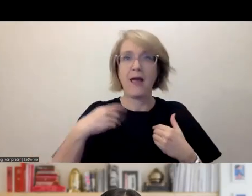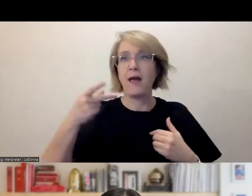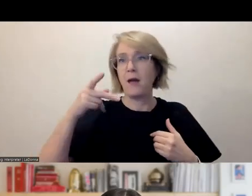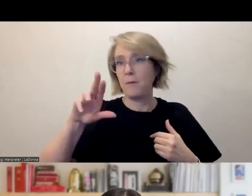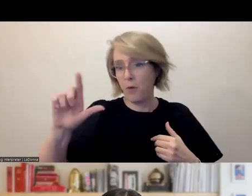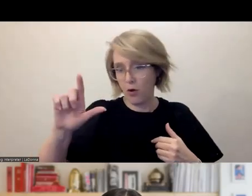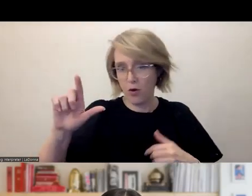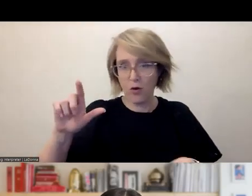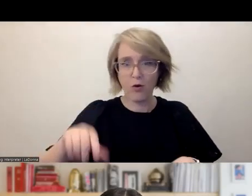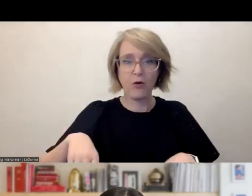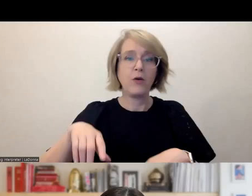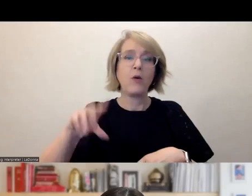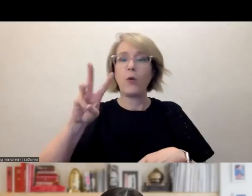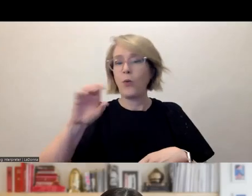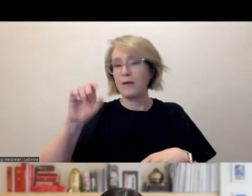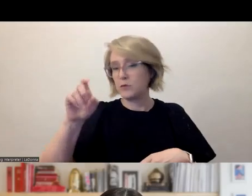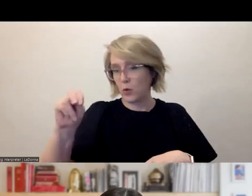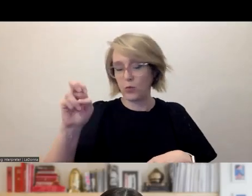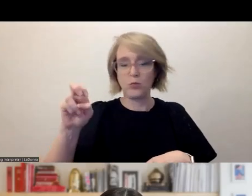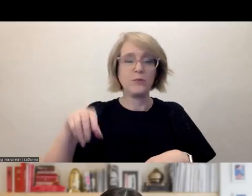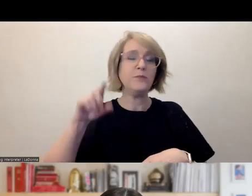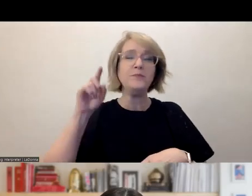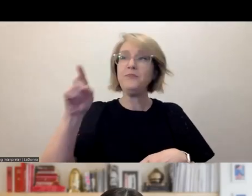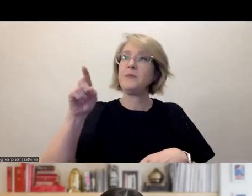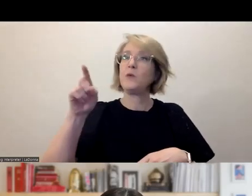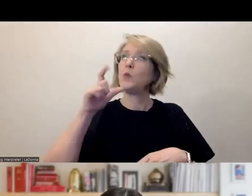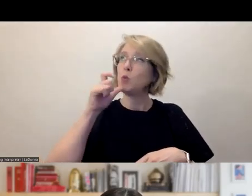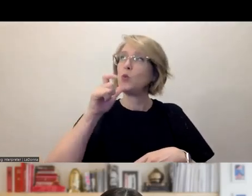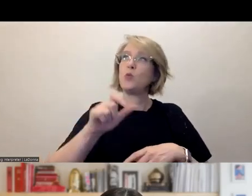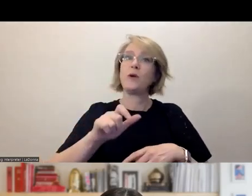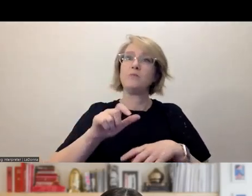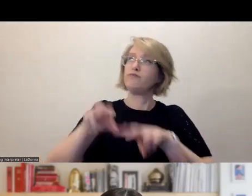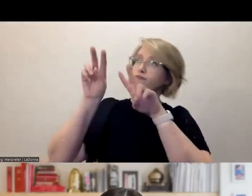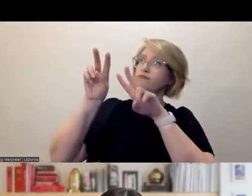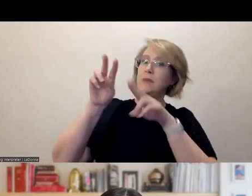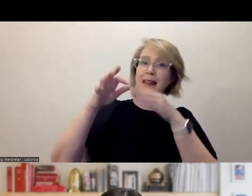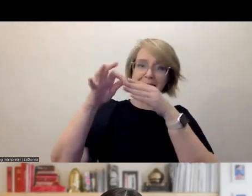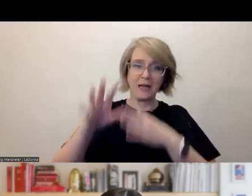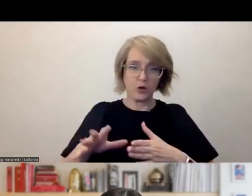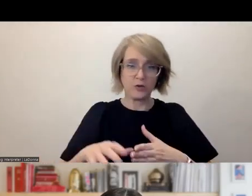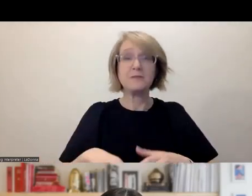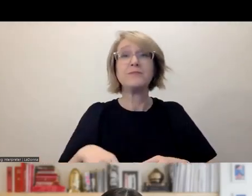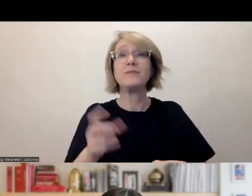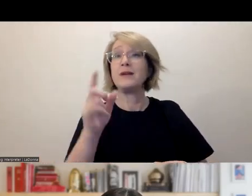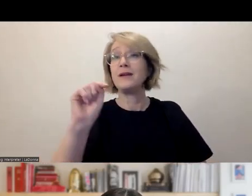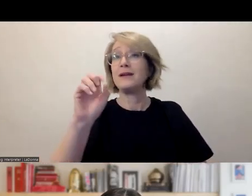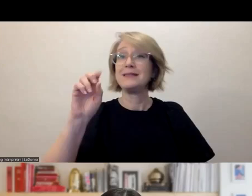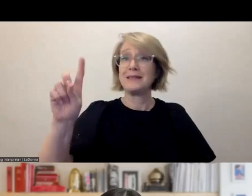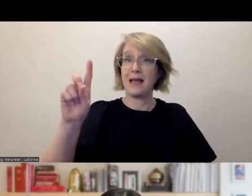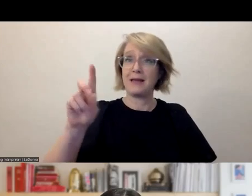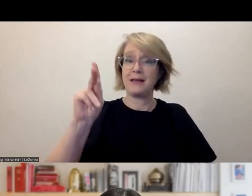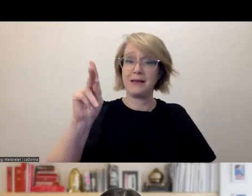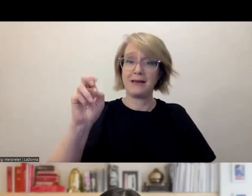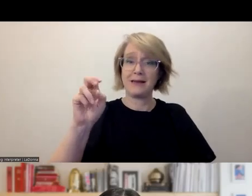Domenici, and people who would follow upon their leadership. Ted Kennedy and Orrin Hatch,